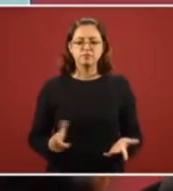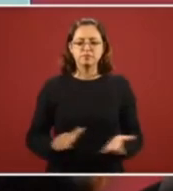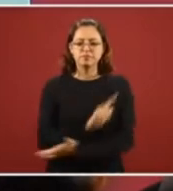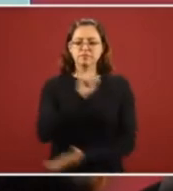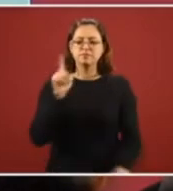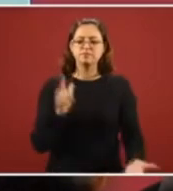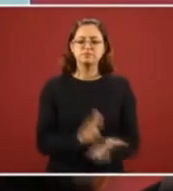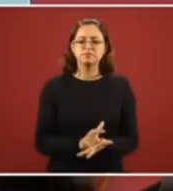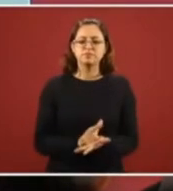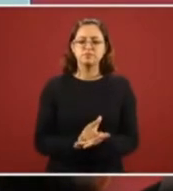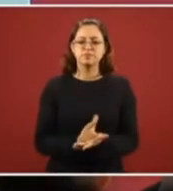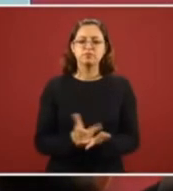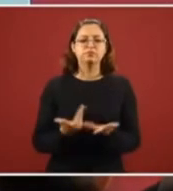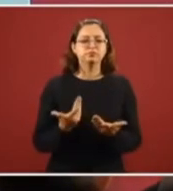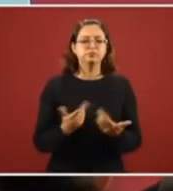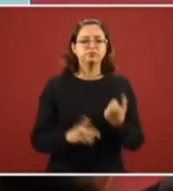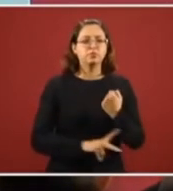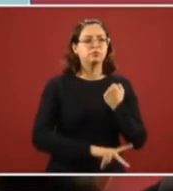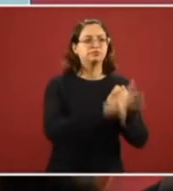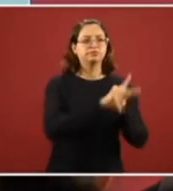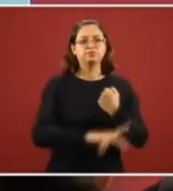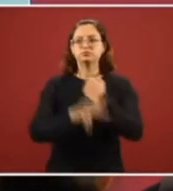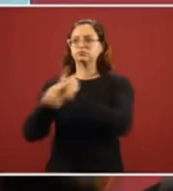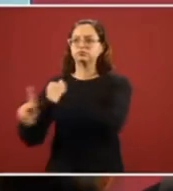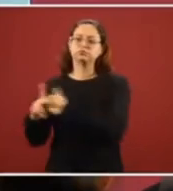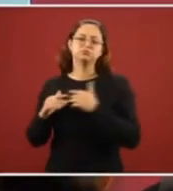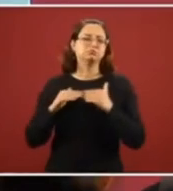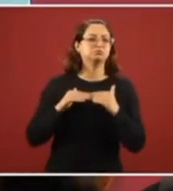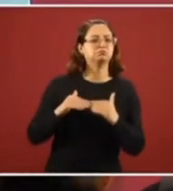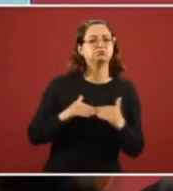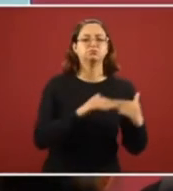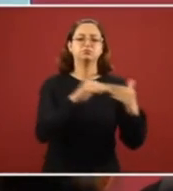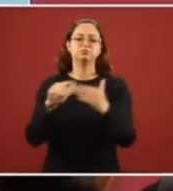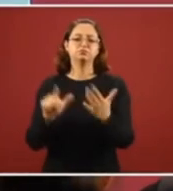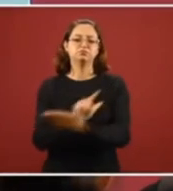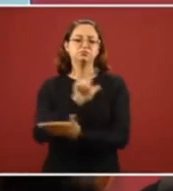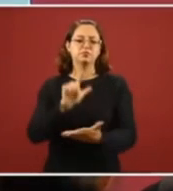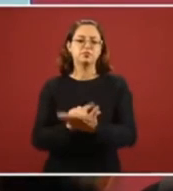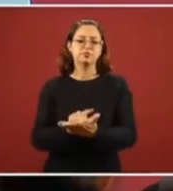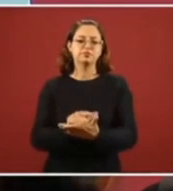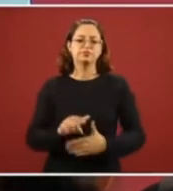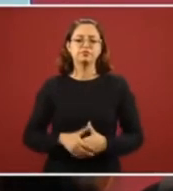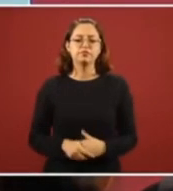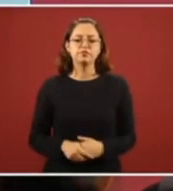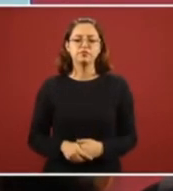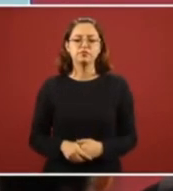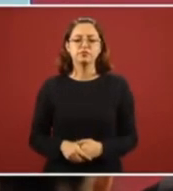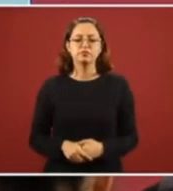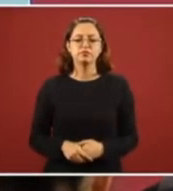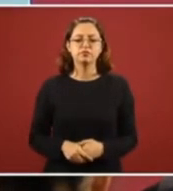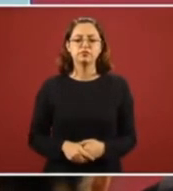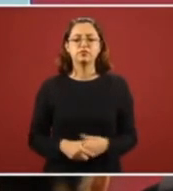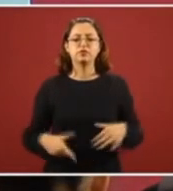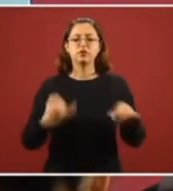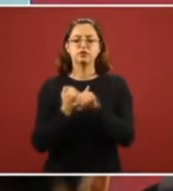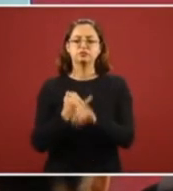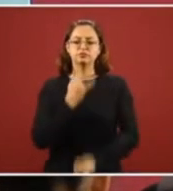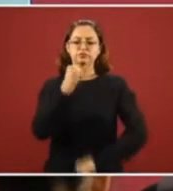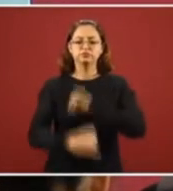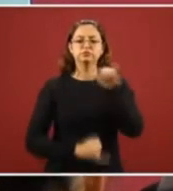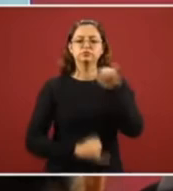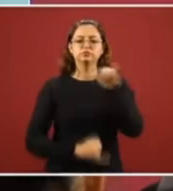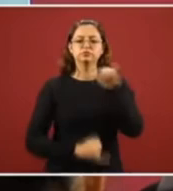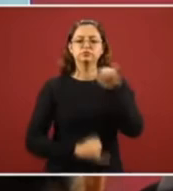de los estados of the states of the la cooperación internacional internacional para el